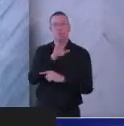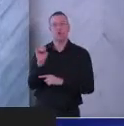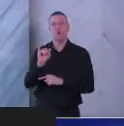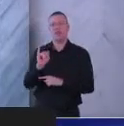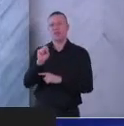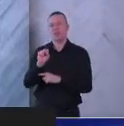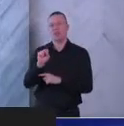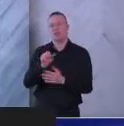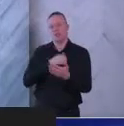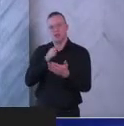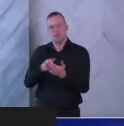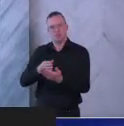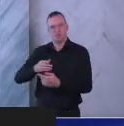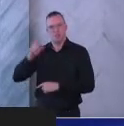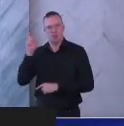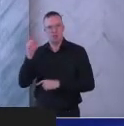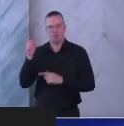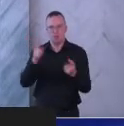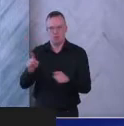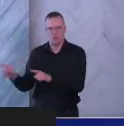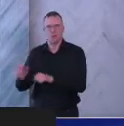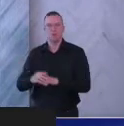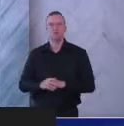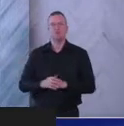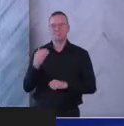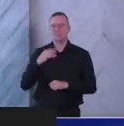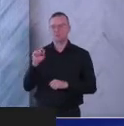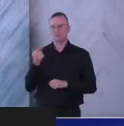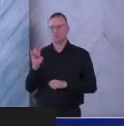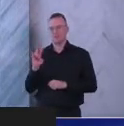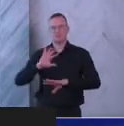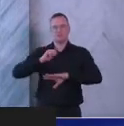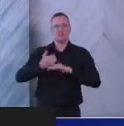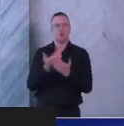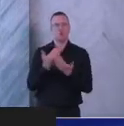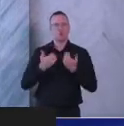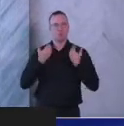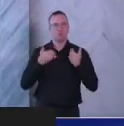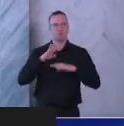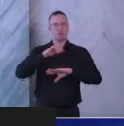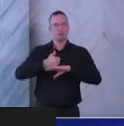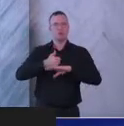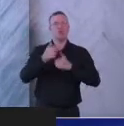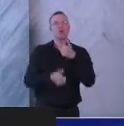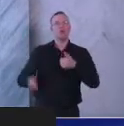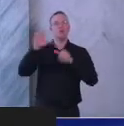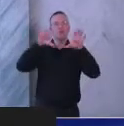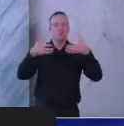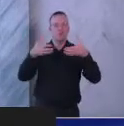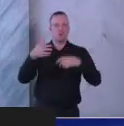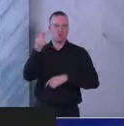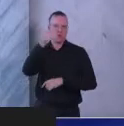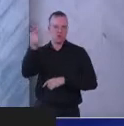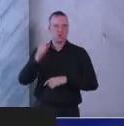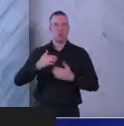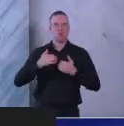in 2019, specifically, the federal government created a new ministry of the executive branch of our government, and that was the